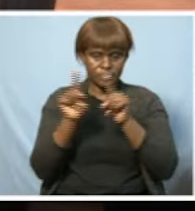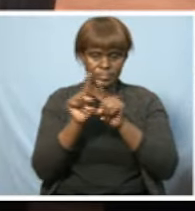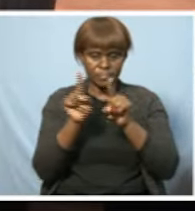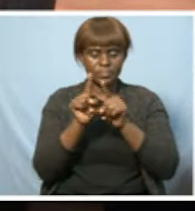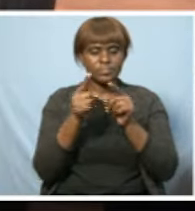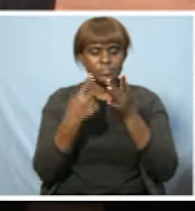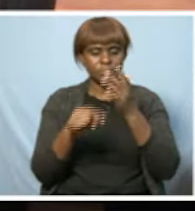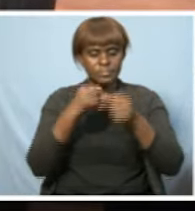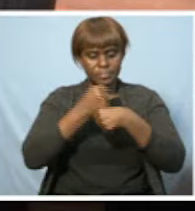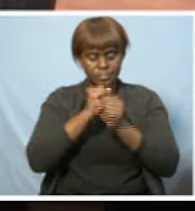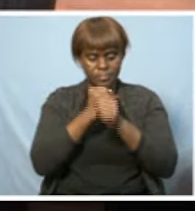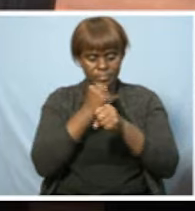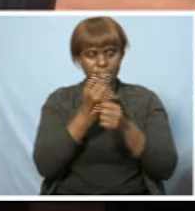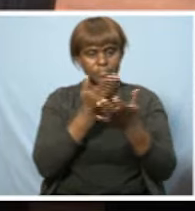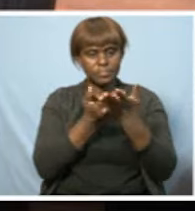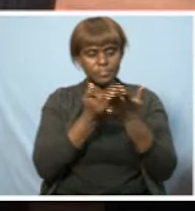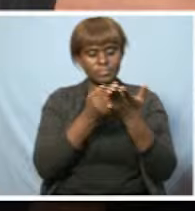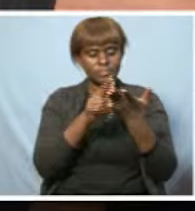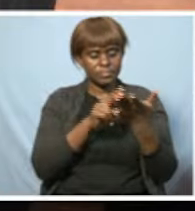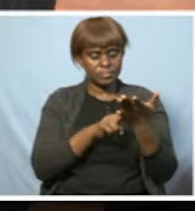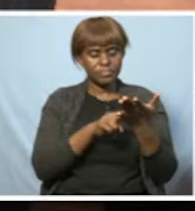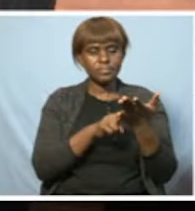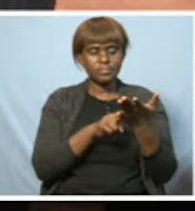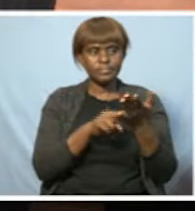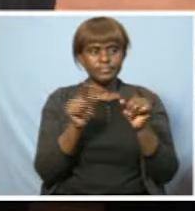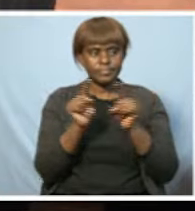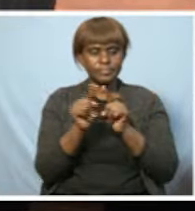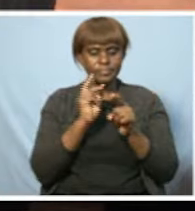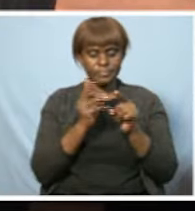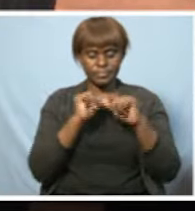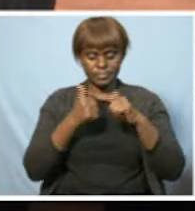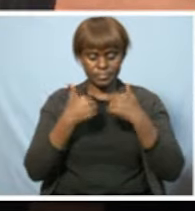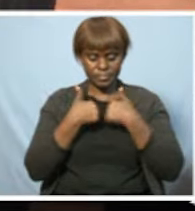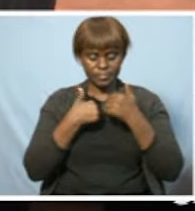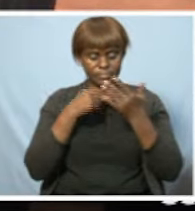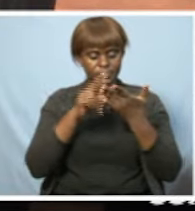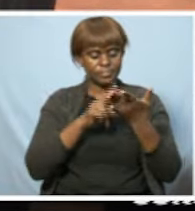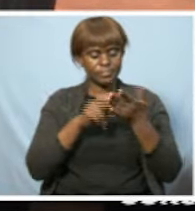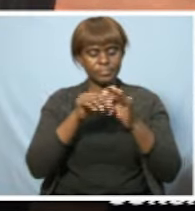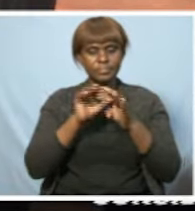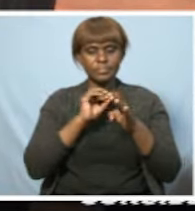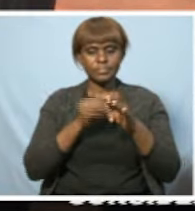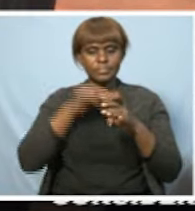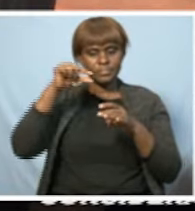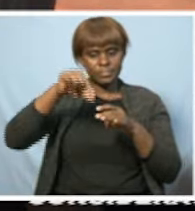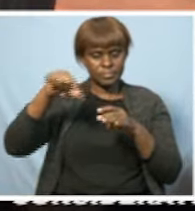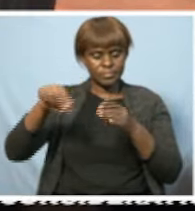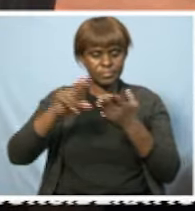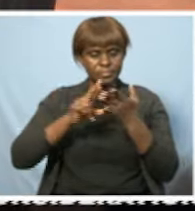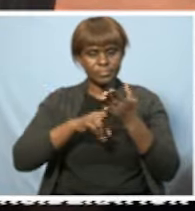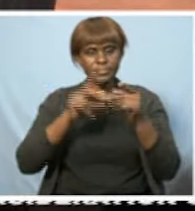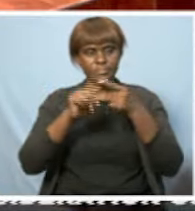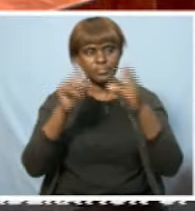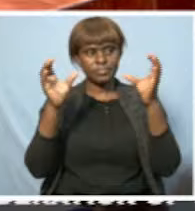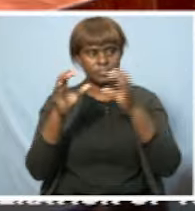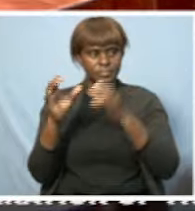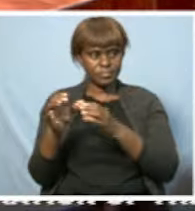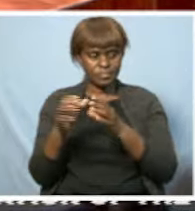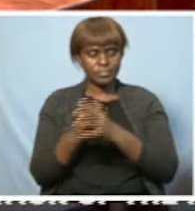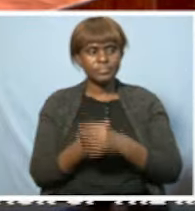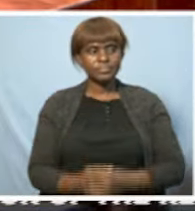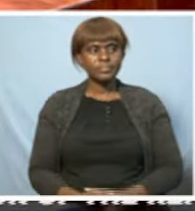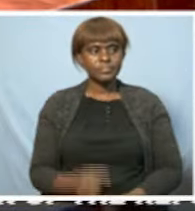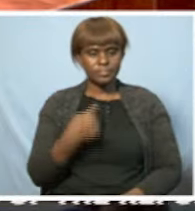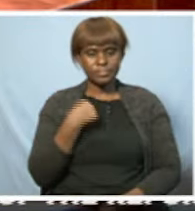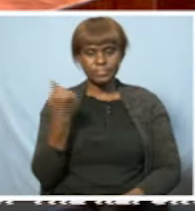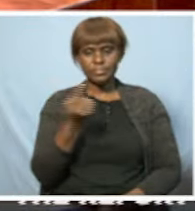generate those reports, and we actually report those in our quarterly reports as well to the committee. I want